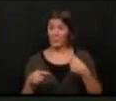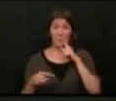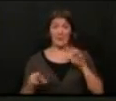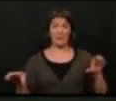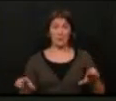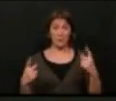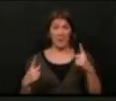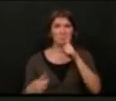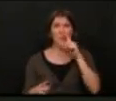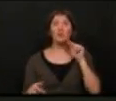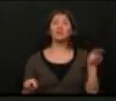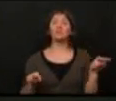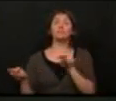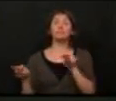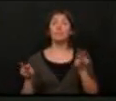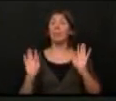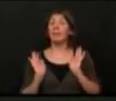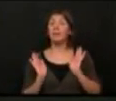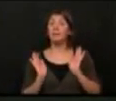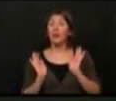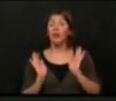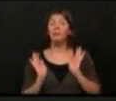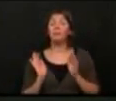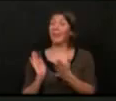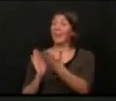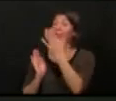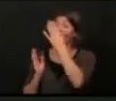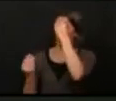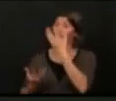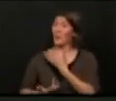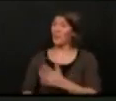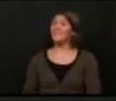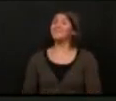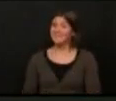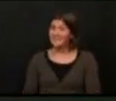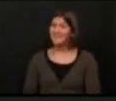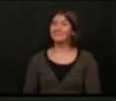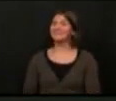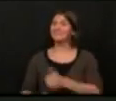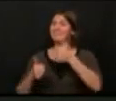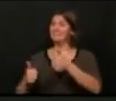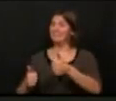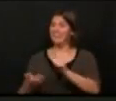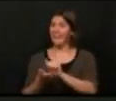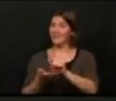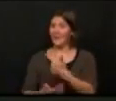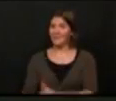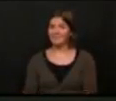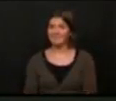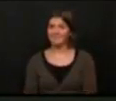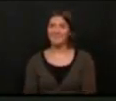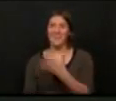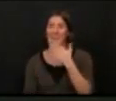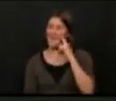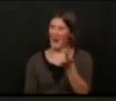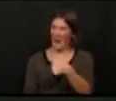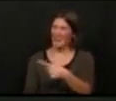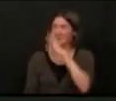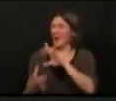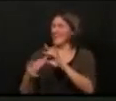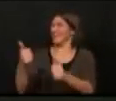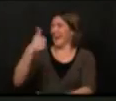action. Other than to say thanks very much for talking to us about any department functions. Okay. So thanks very much for coming to